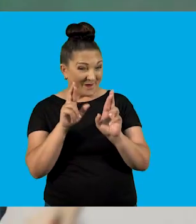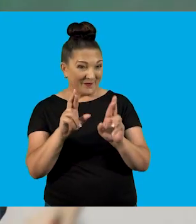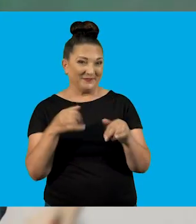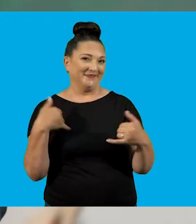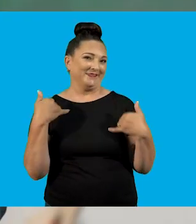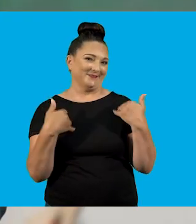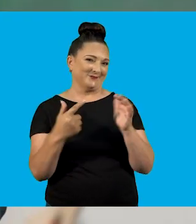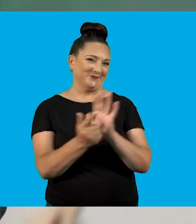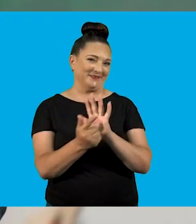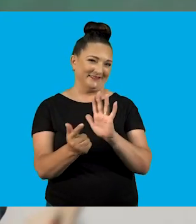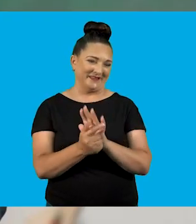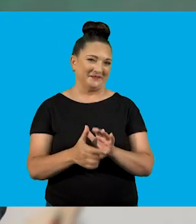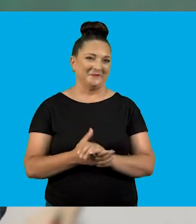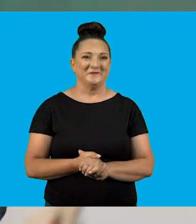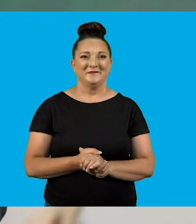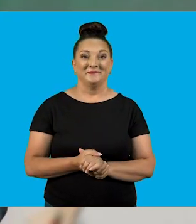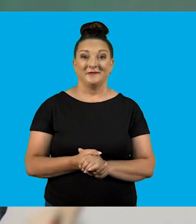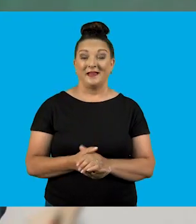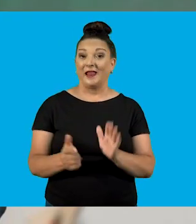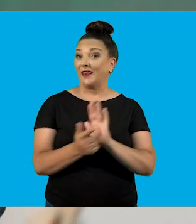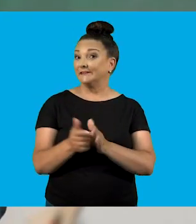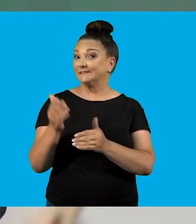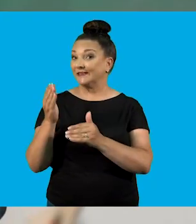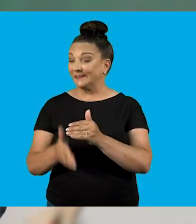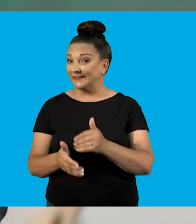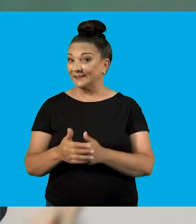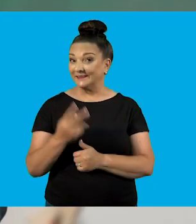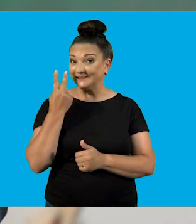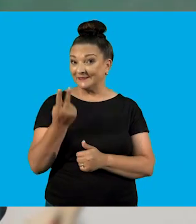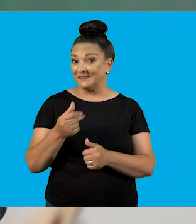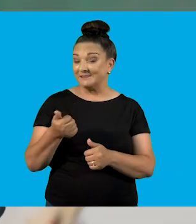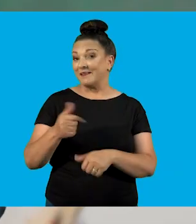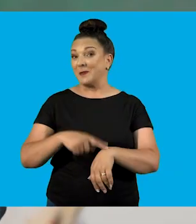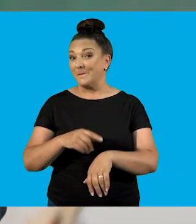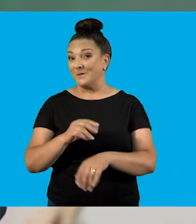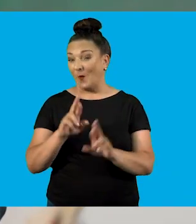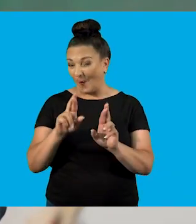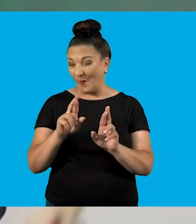understood everything and enjoyed this lesson very well. That is the end of our lesson. We hope to